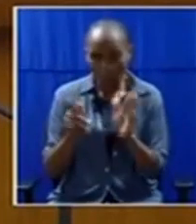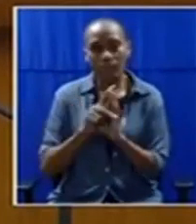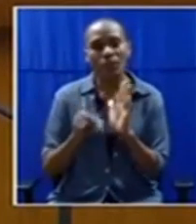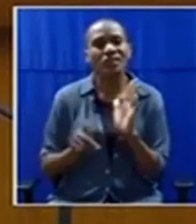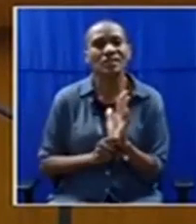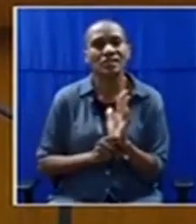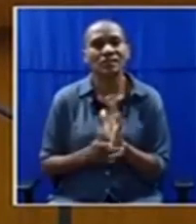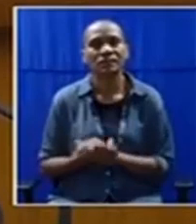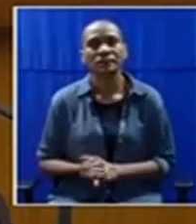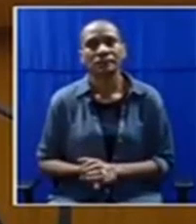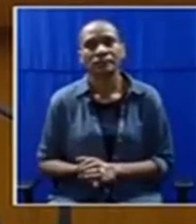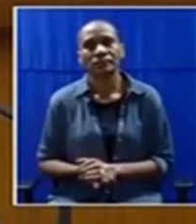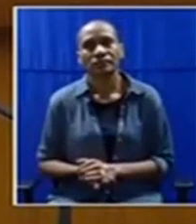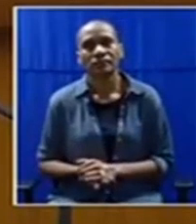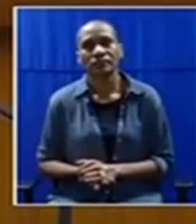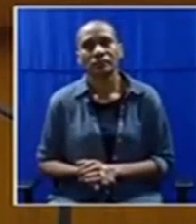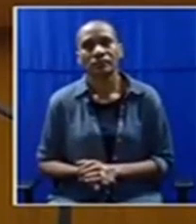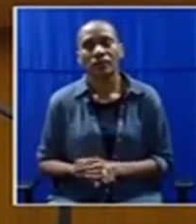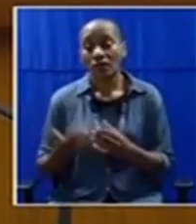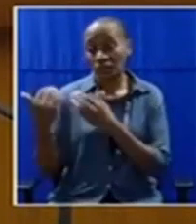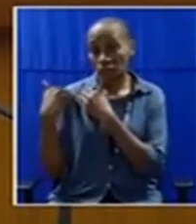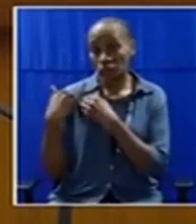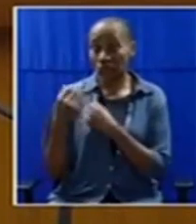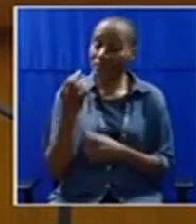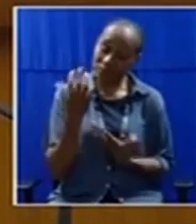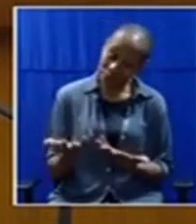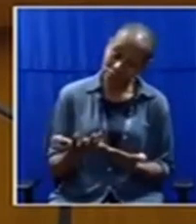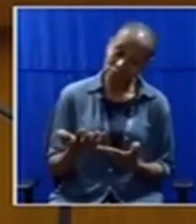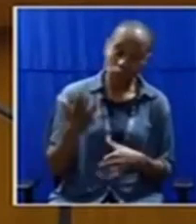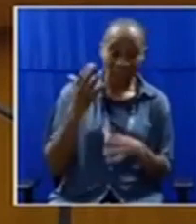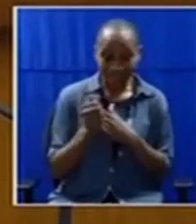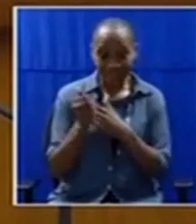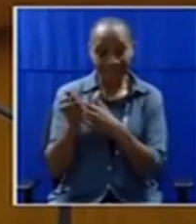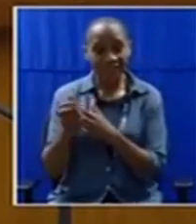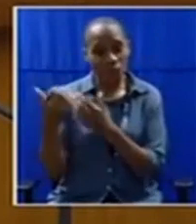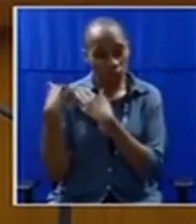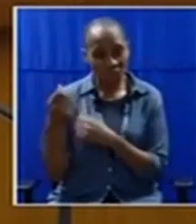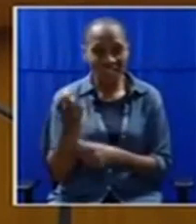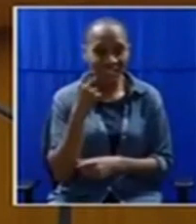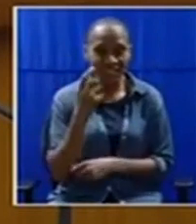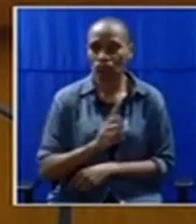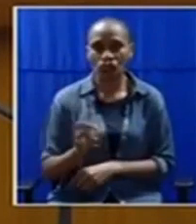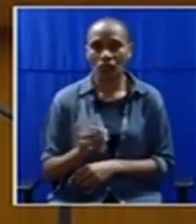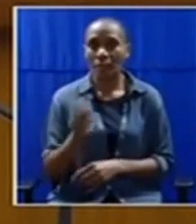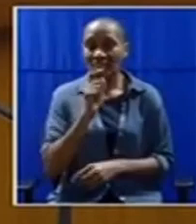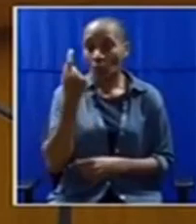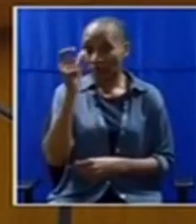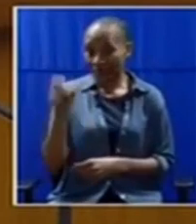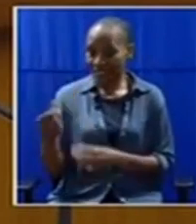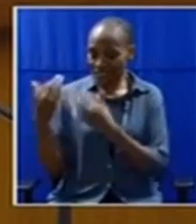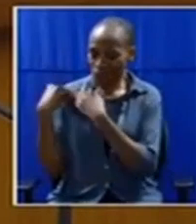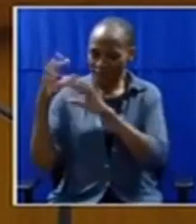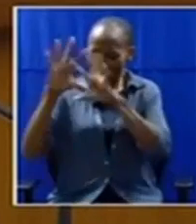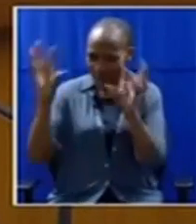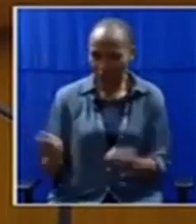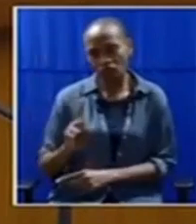our glorious movement. The task to lead in the ANC is never one which is carried out by one individual. Hence, in